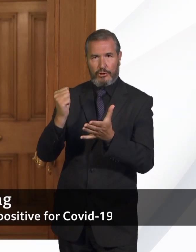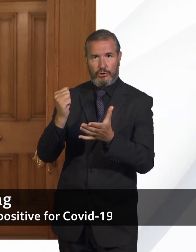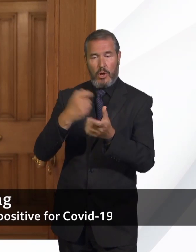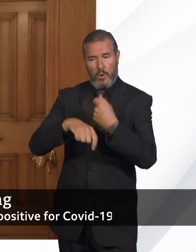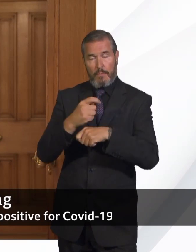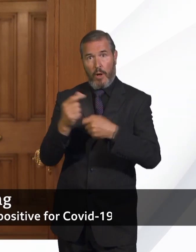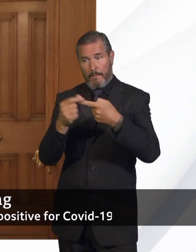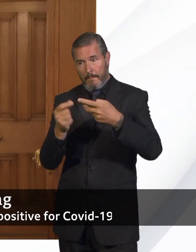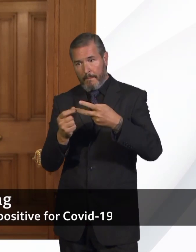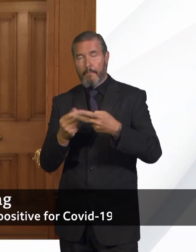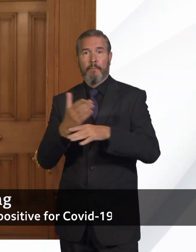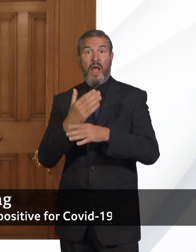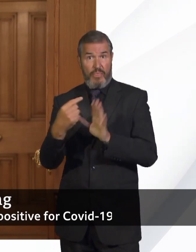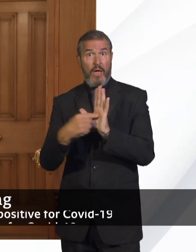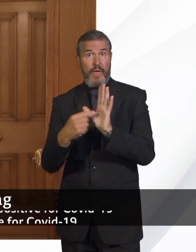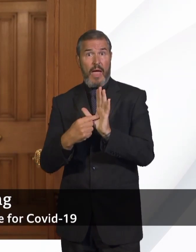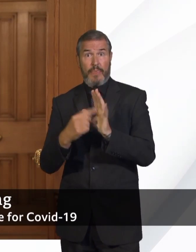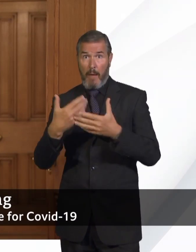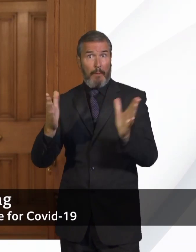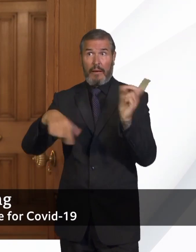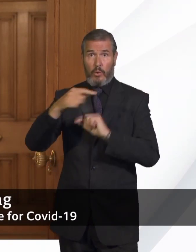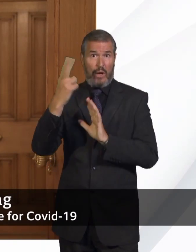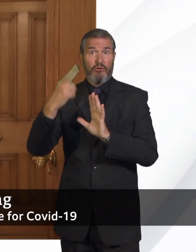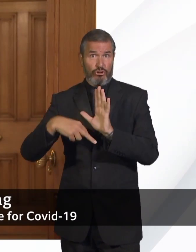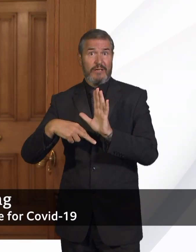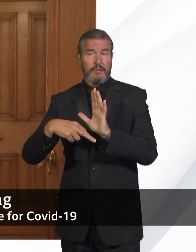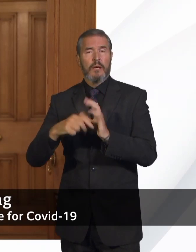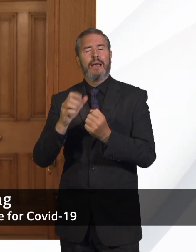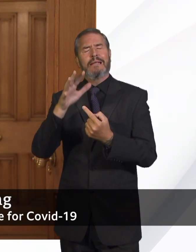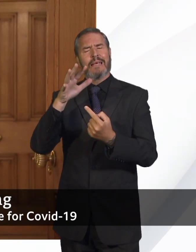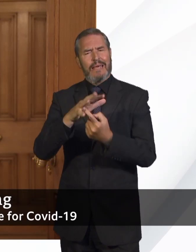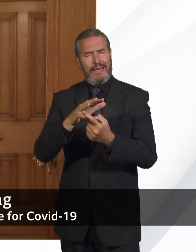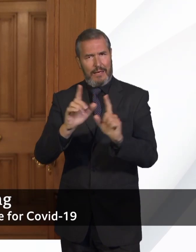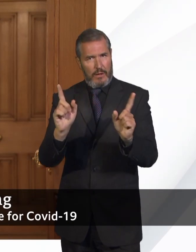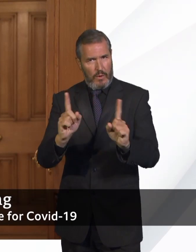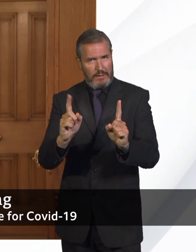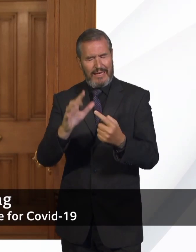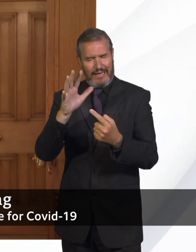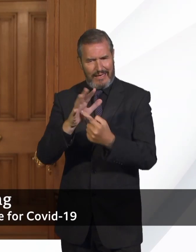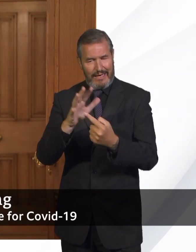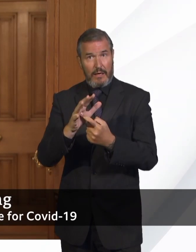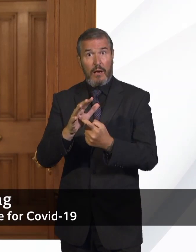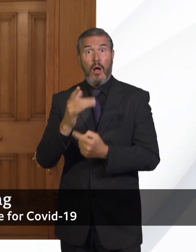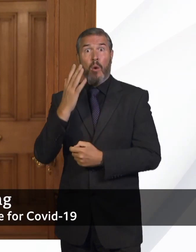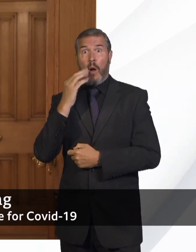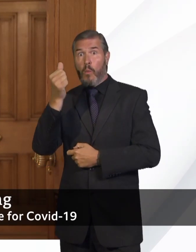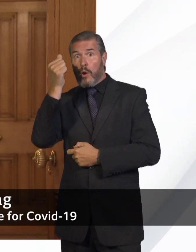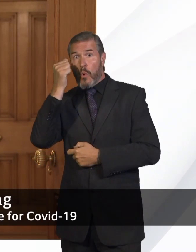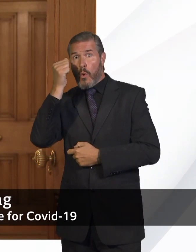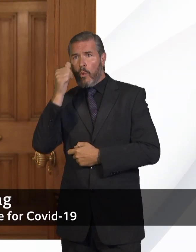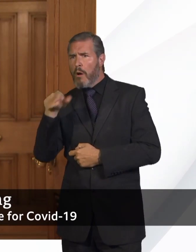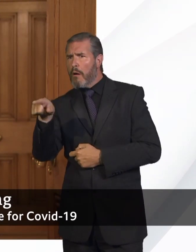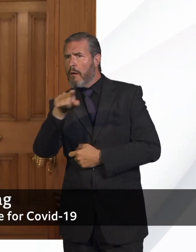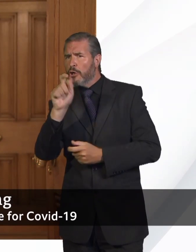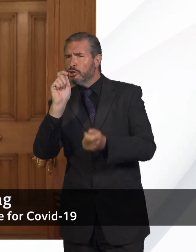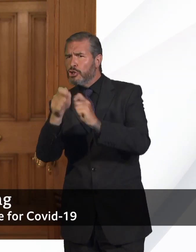of reference are available, they're public, and of course, I think the key thing here is to make sure that where we learn that there are changes that need to be